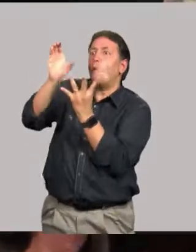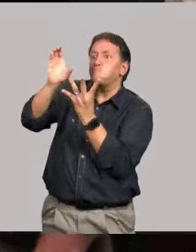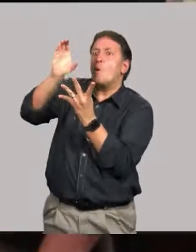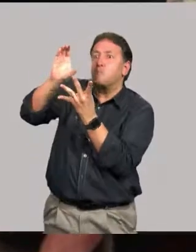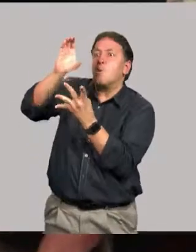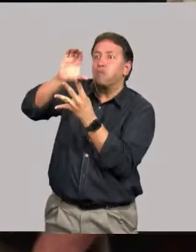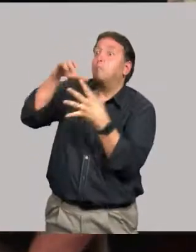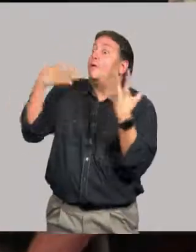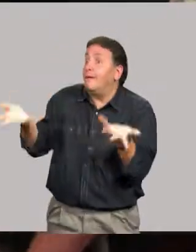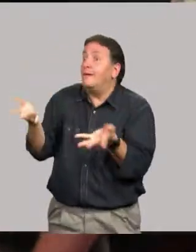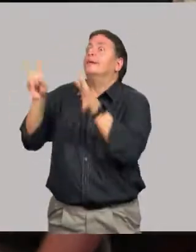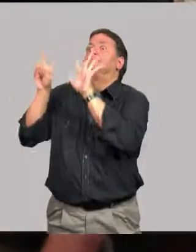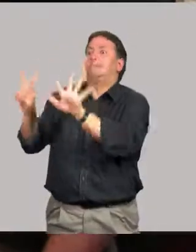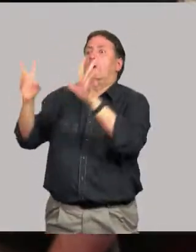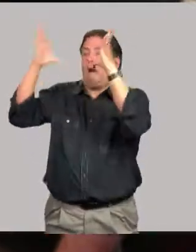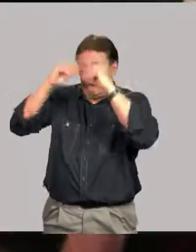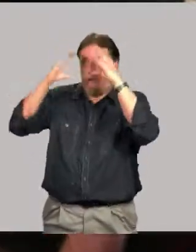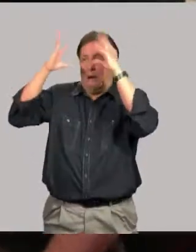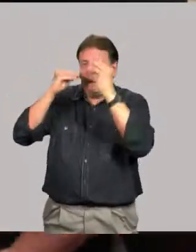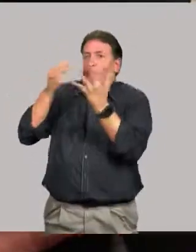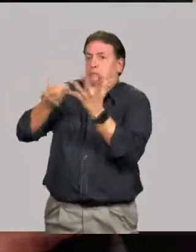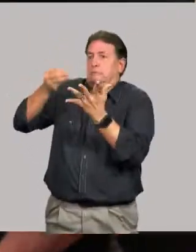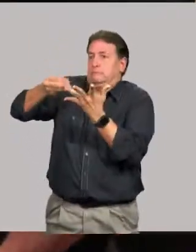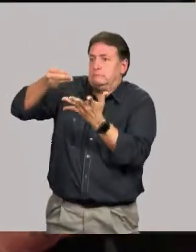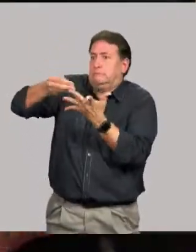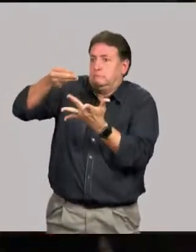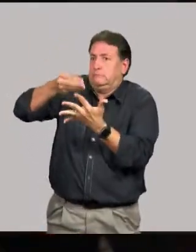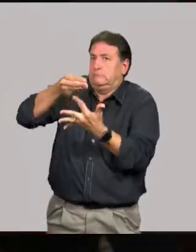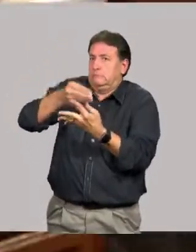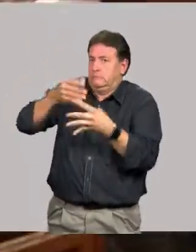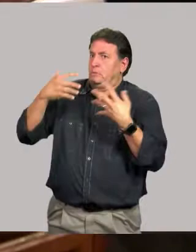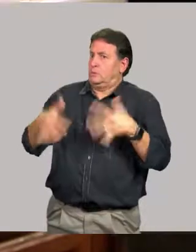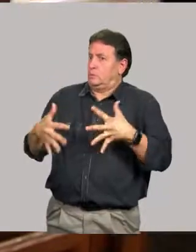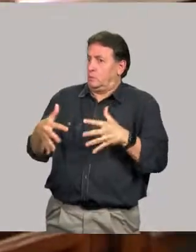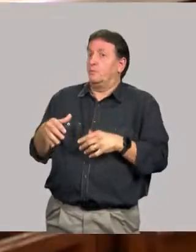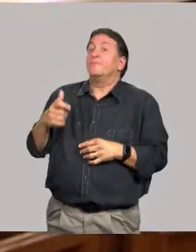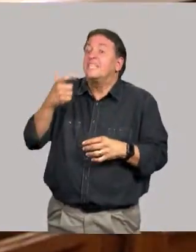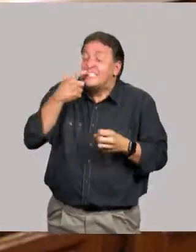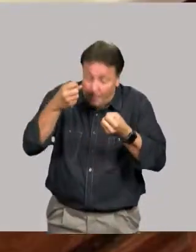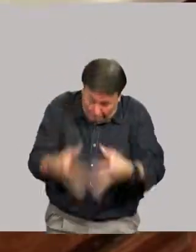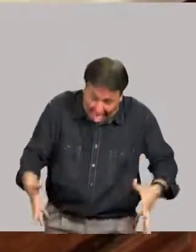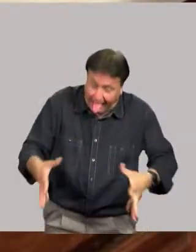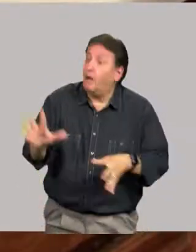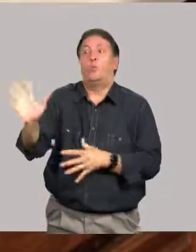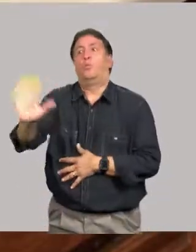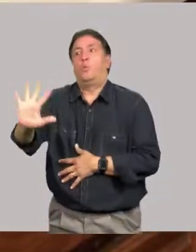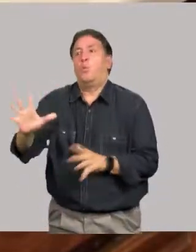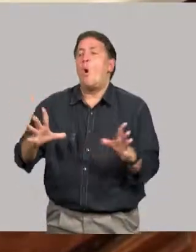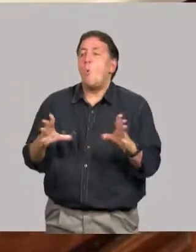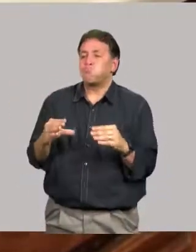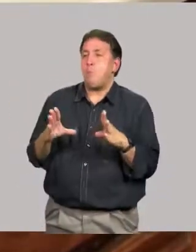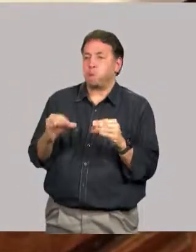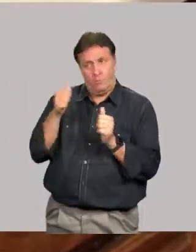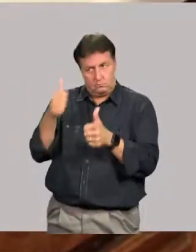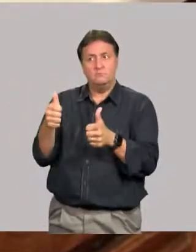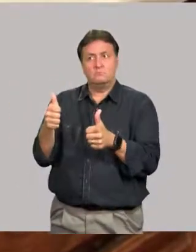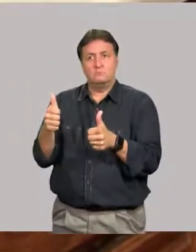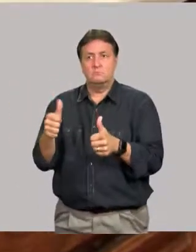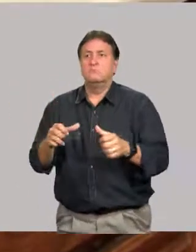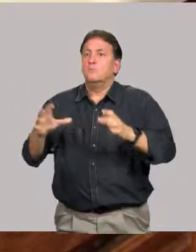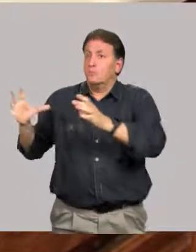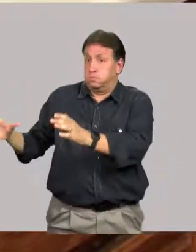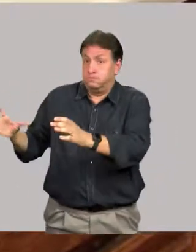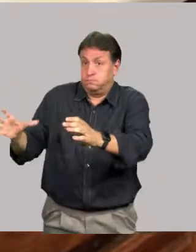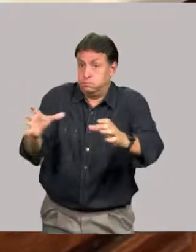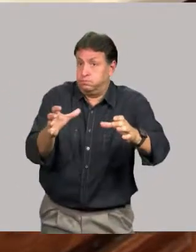up. We're gonna need a gallon of water per person per day. And I tell you what, you don't realize how much water you need